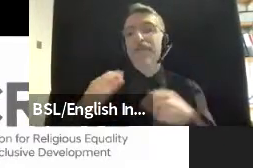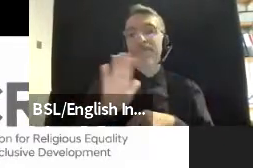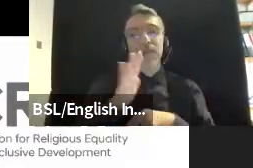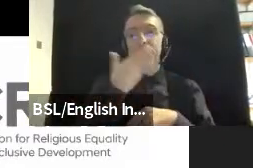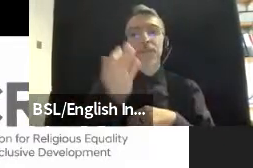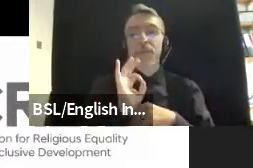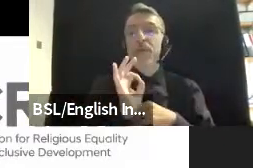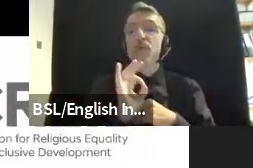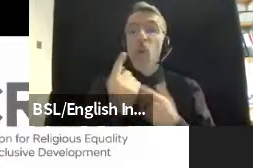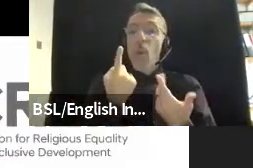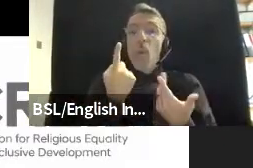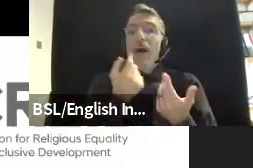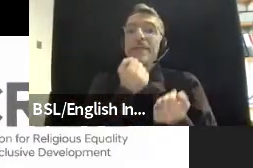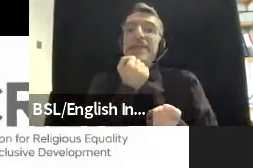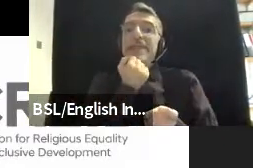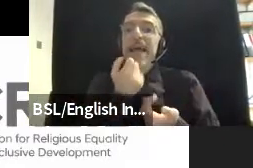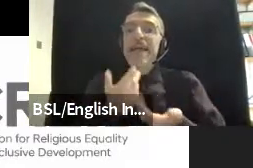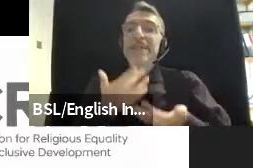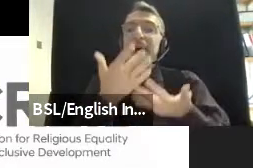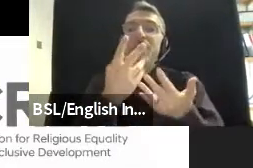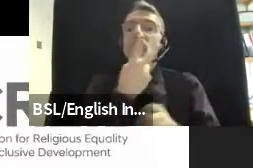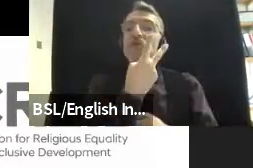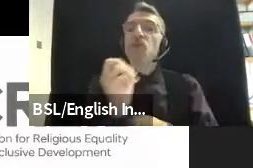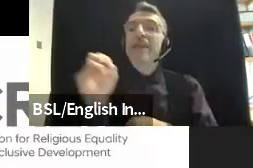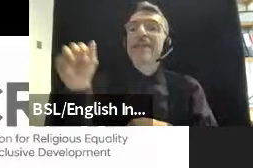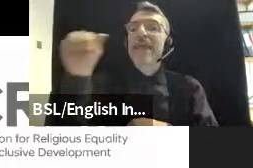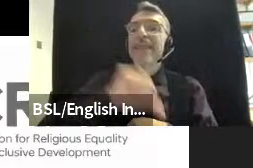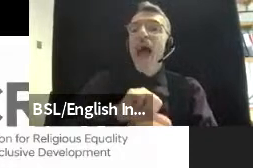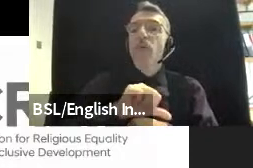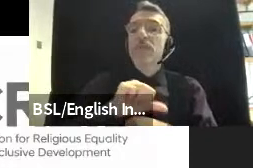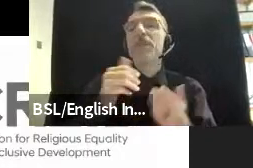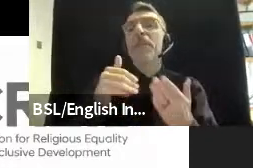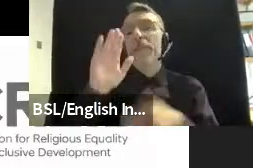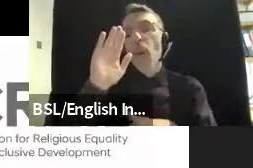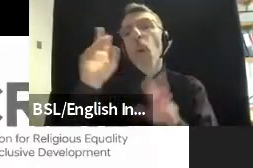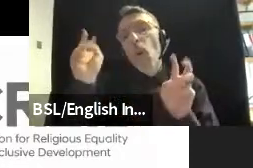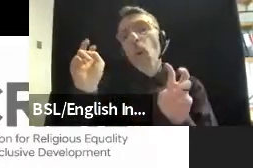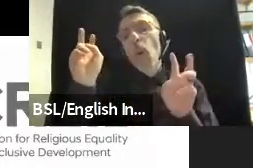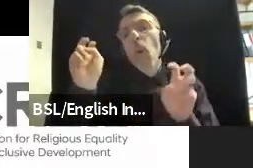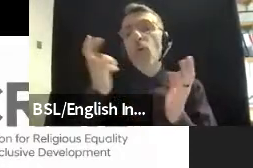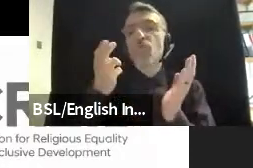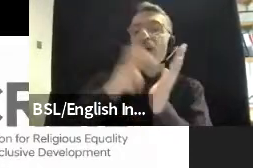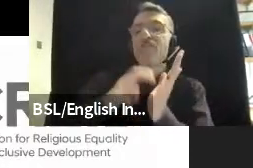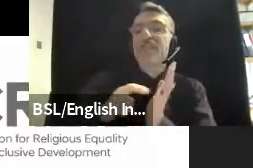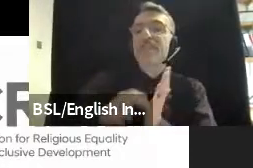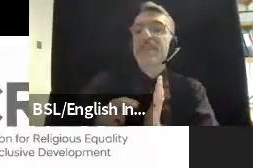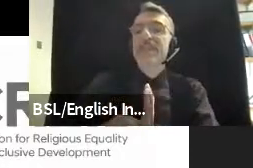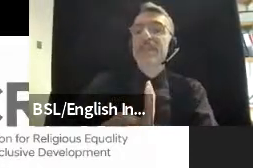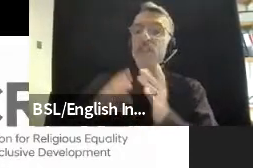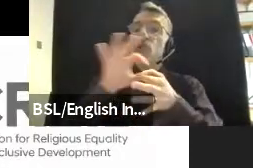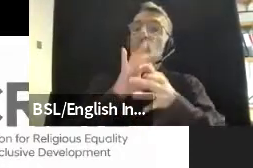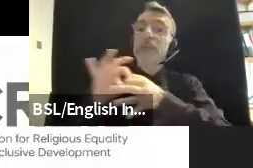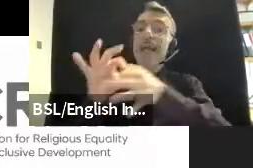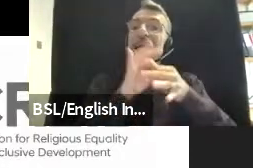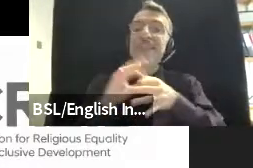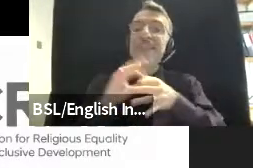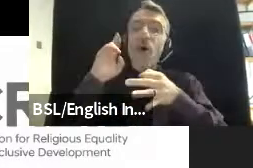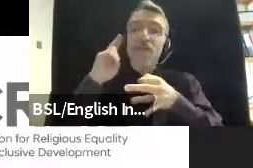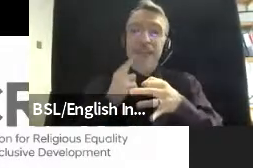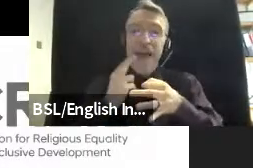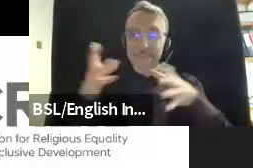only one available data which says that more than 20,000 people registered with the Society of the Deaf, which is